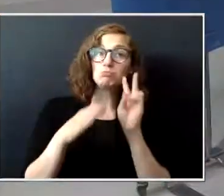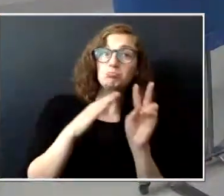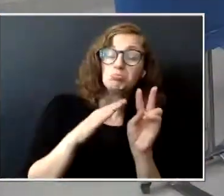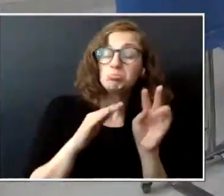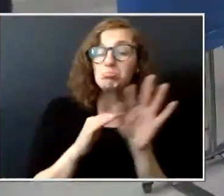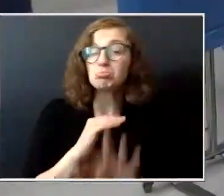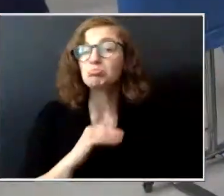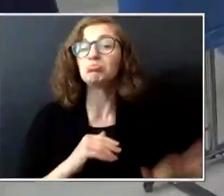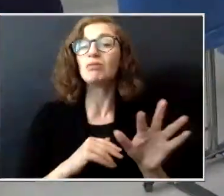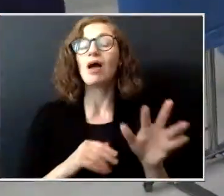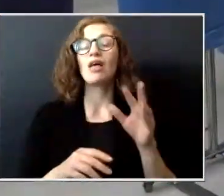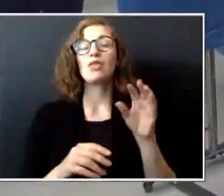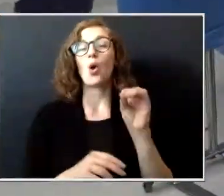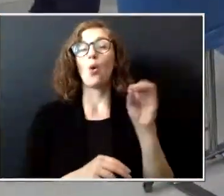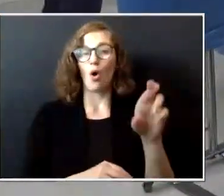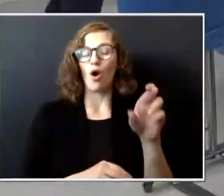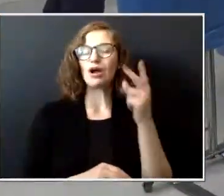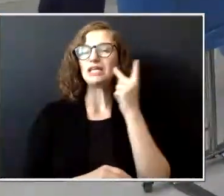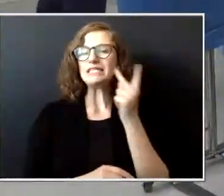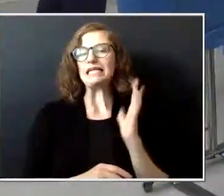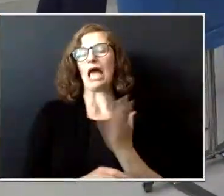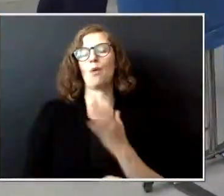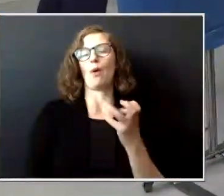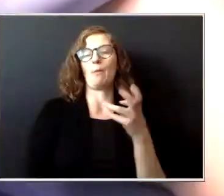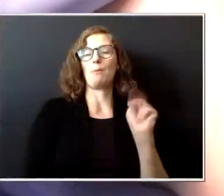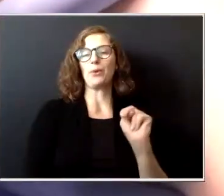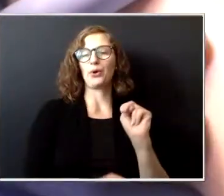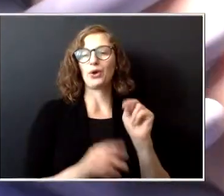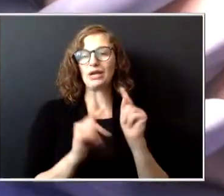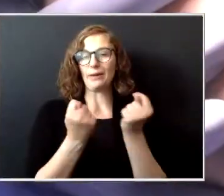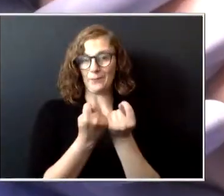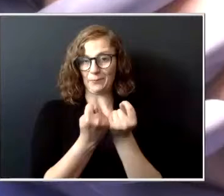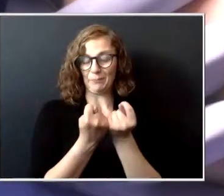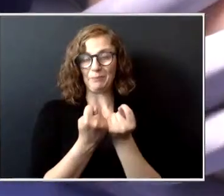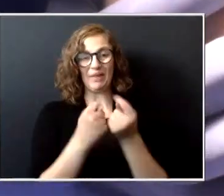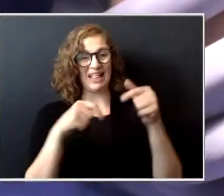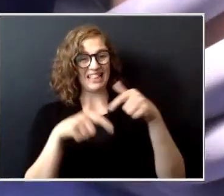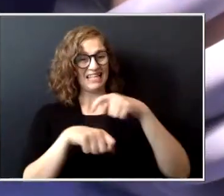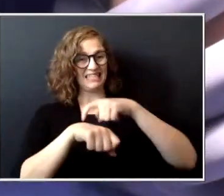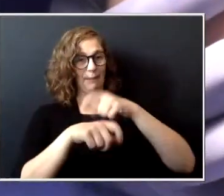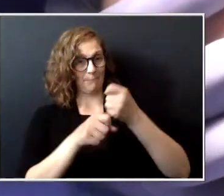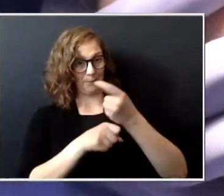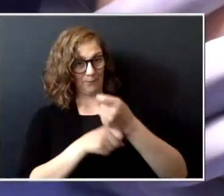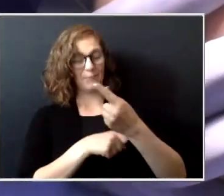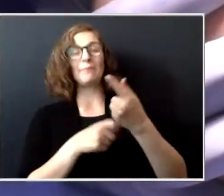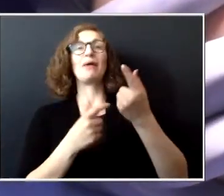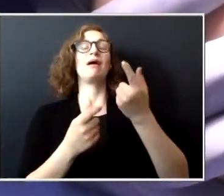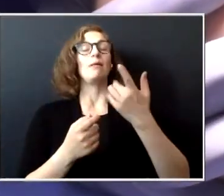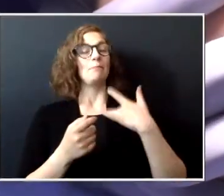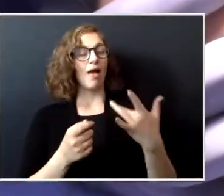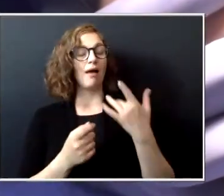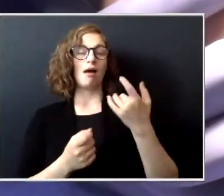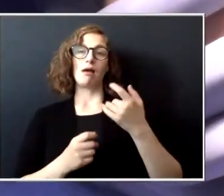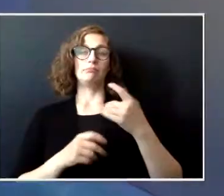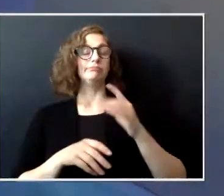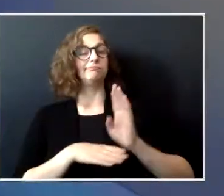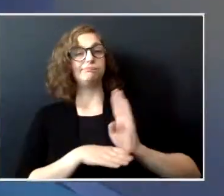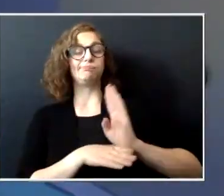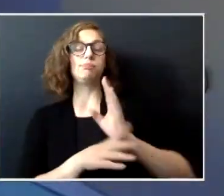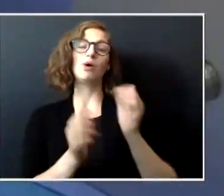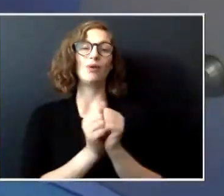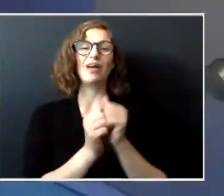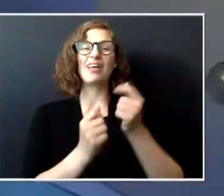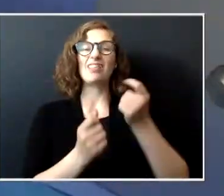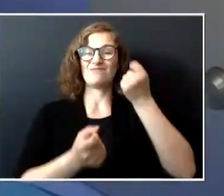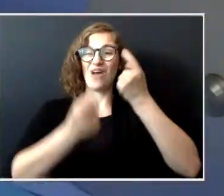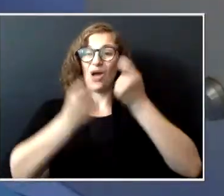team. Fireworks keep them really busy this time of year, but instead of showing you watermelons blown up by M80s or hot dogs burned by